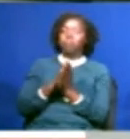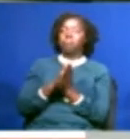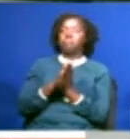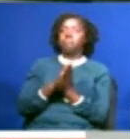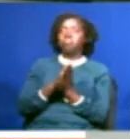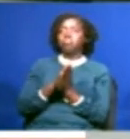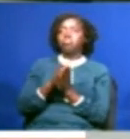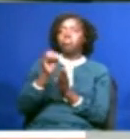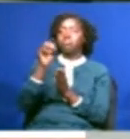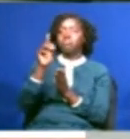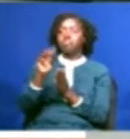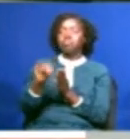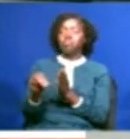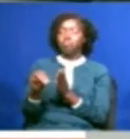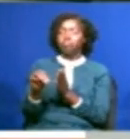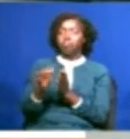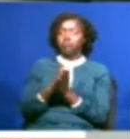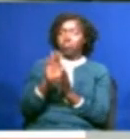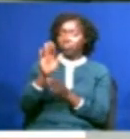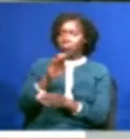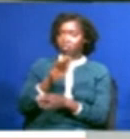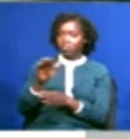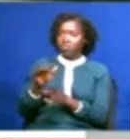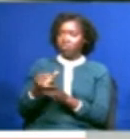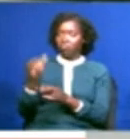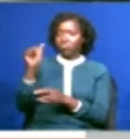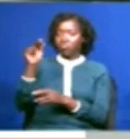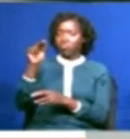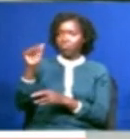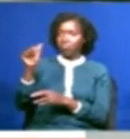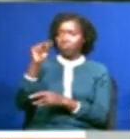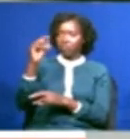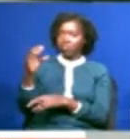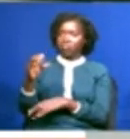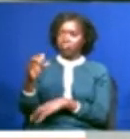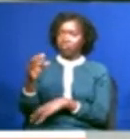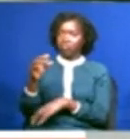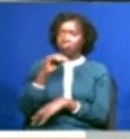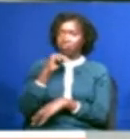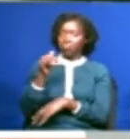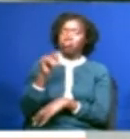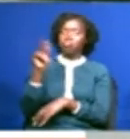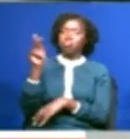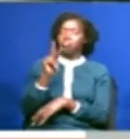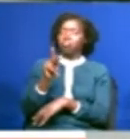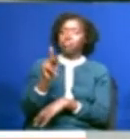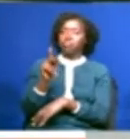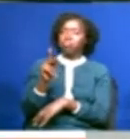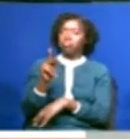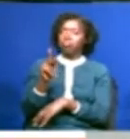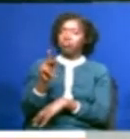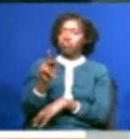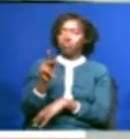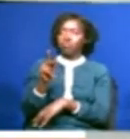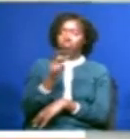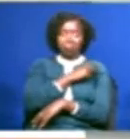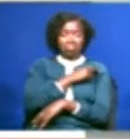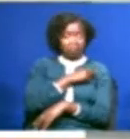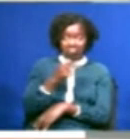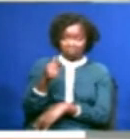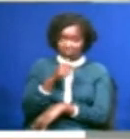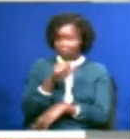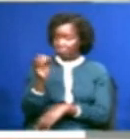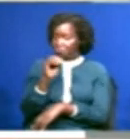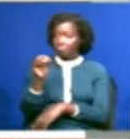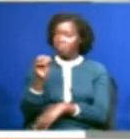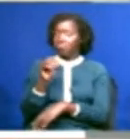were there. I was in parliament that time as ANC. Mm. Remember, by that time we were not allied to Kenya Kwanza or whatever. Mm. They didn't consult us. We never went